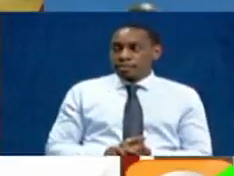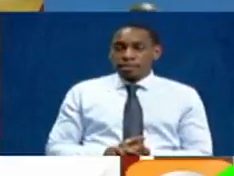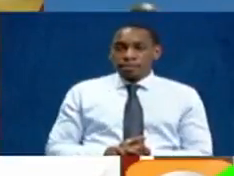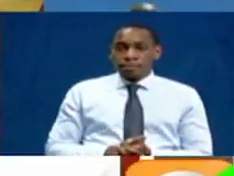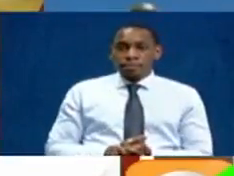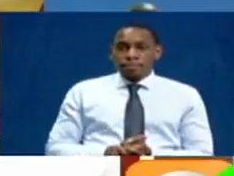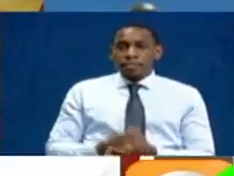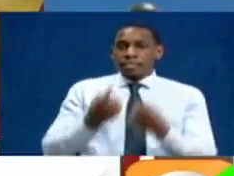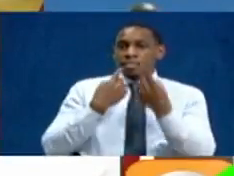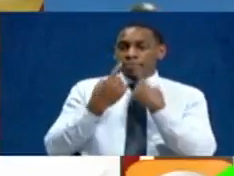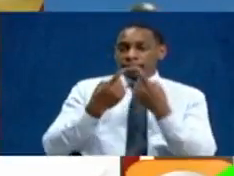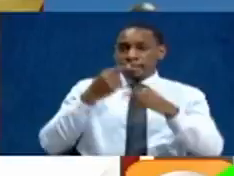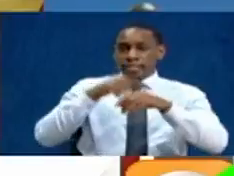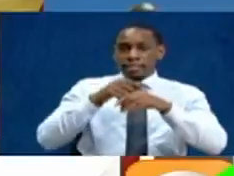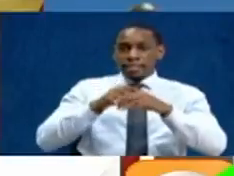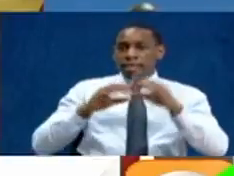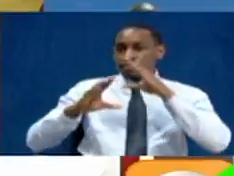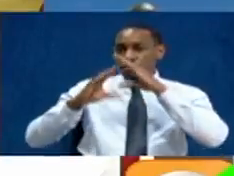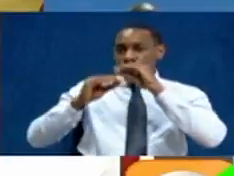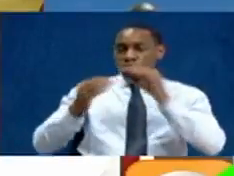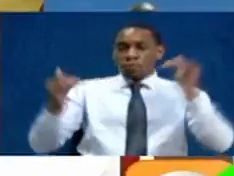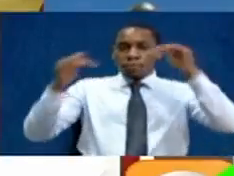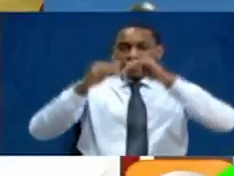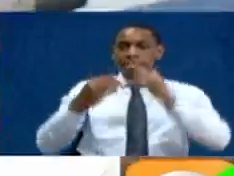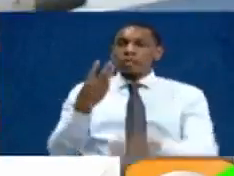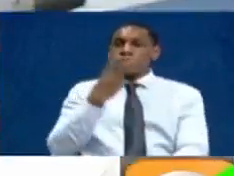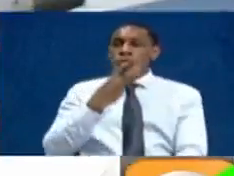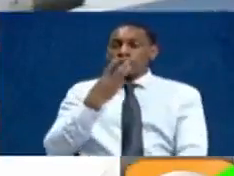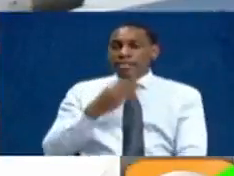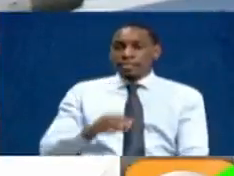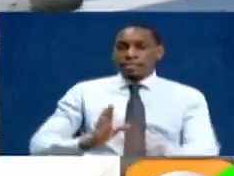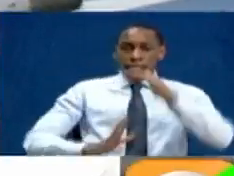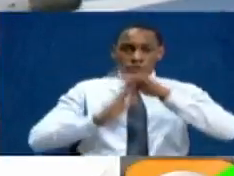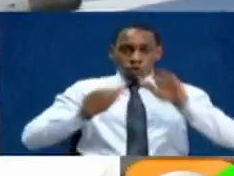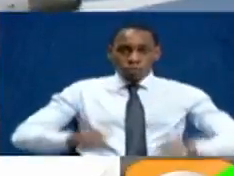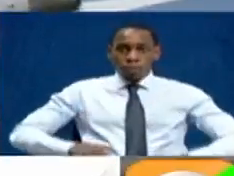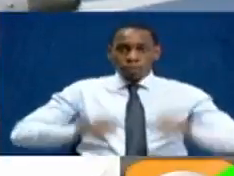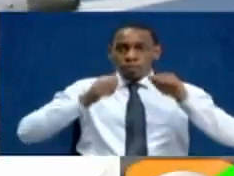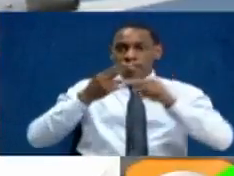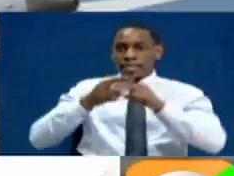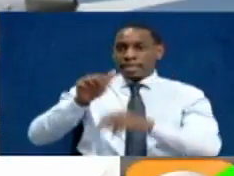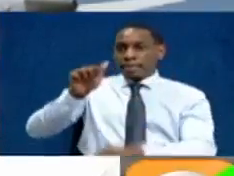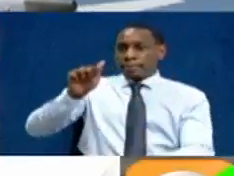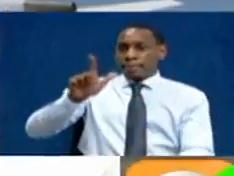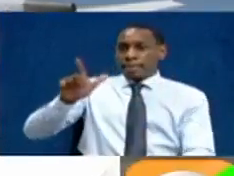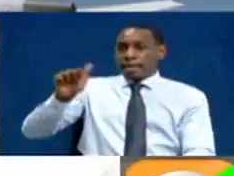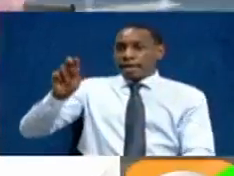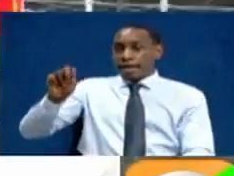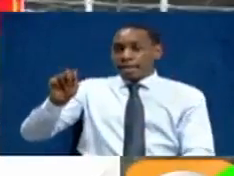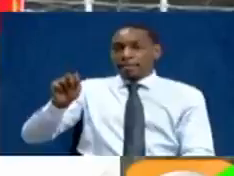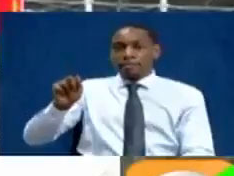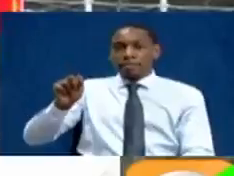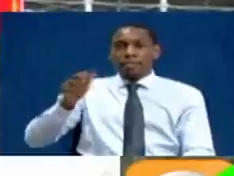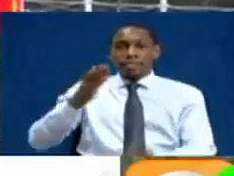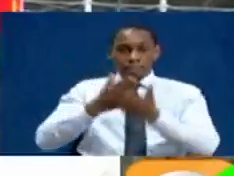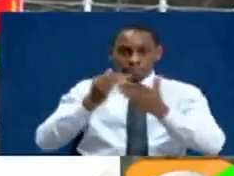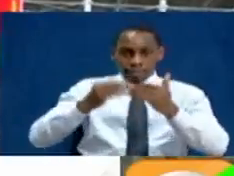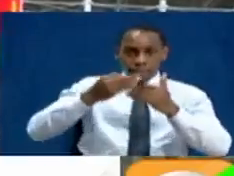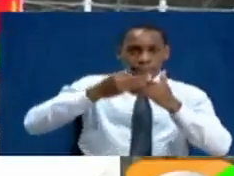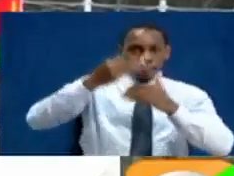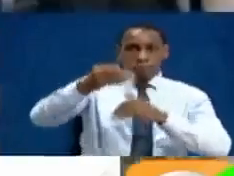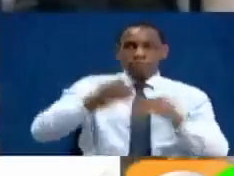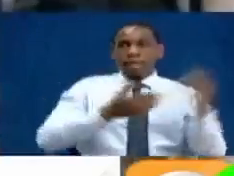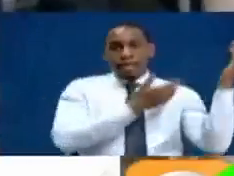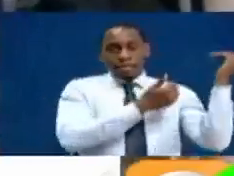much. Speaking during a Zoom meeting earlier on Wednesday, Chief Executive Officer Allan Kilavuka is looking ahead even